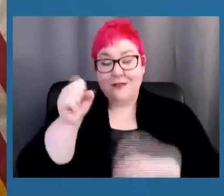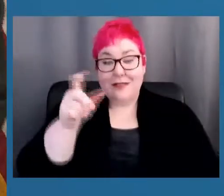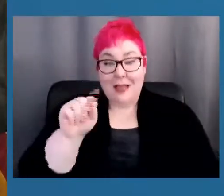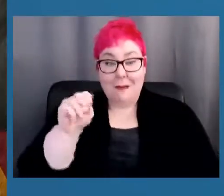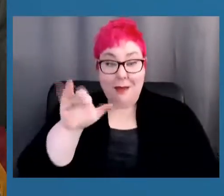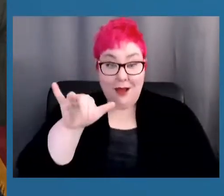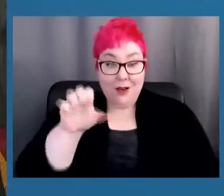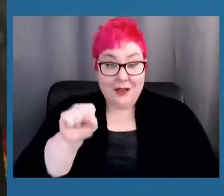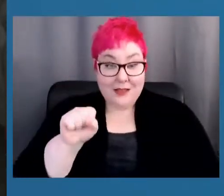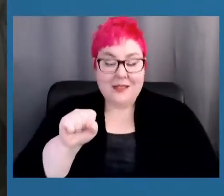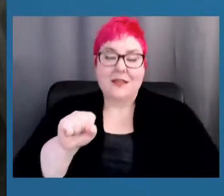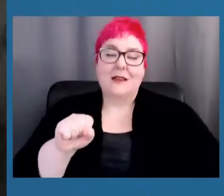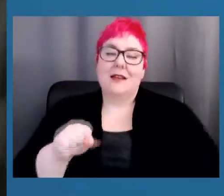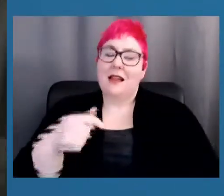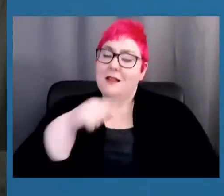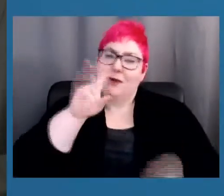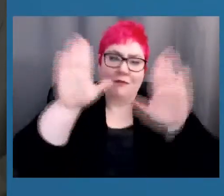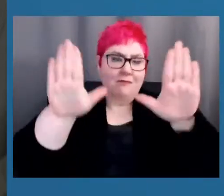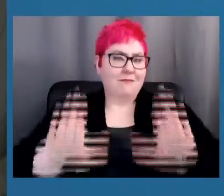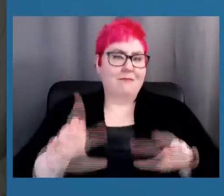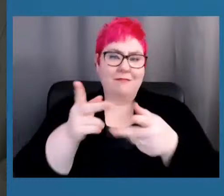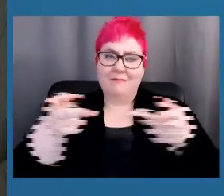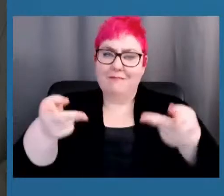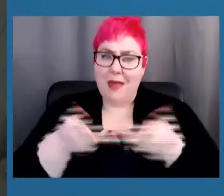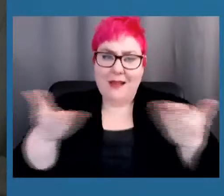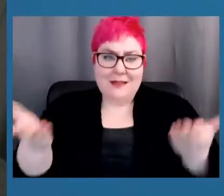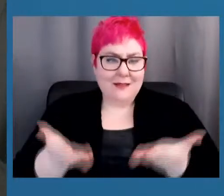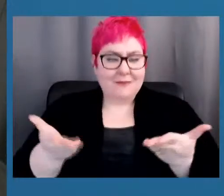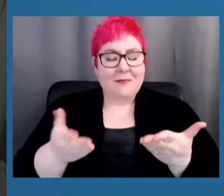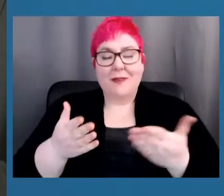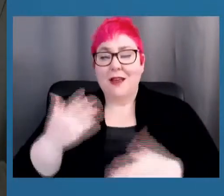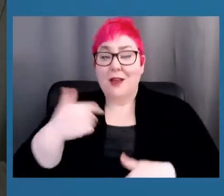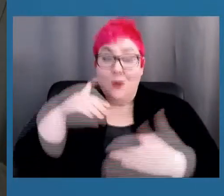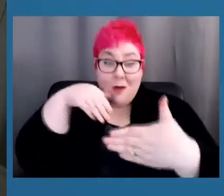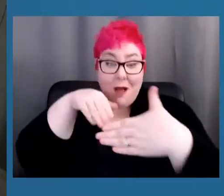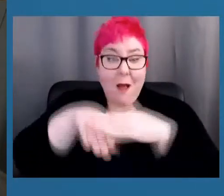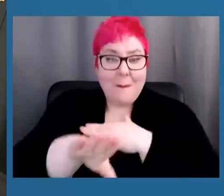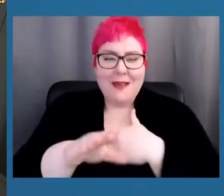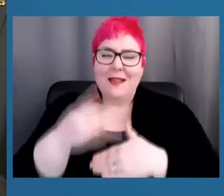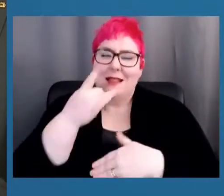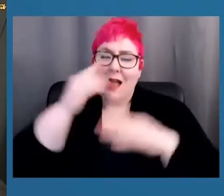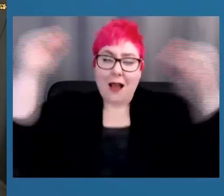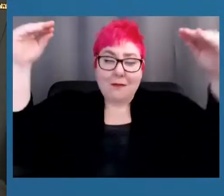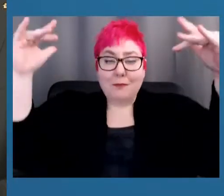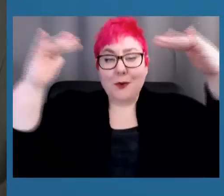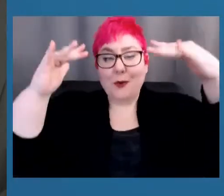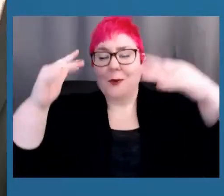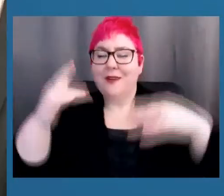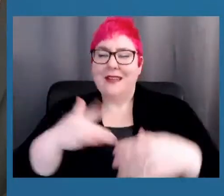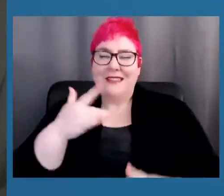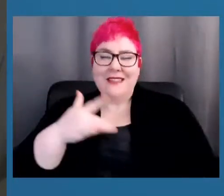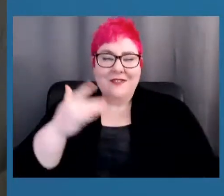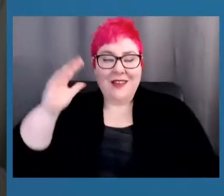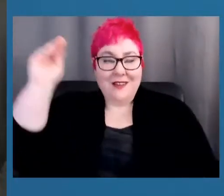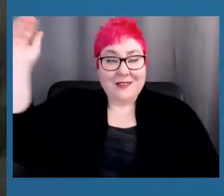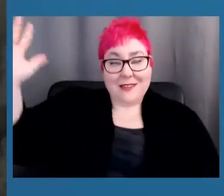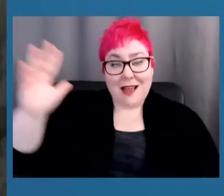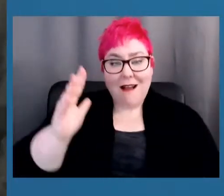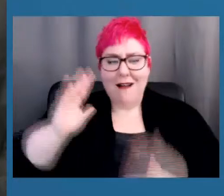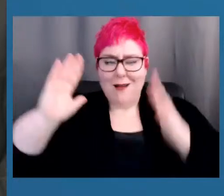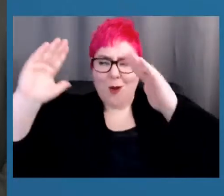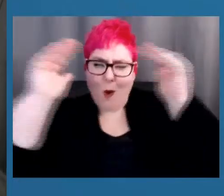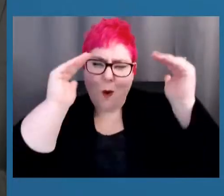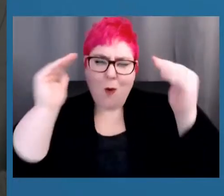is an extraordinary place. You walk in here, it's brightly lit, the sun comes through. It's a place of hope, a place of